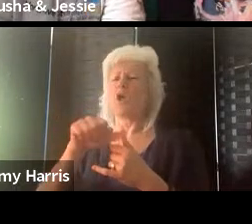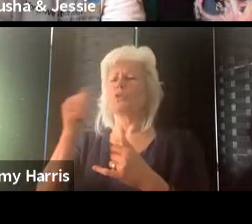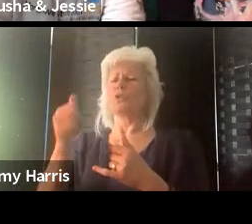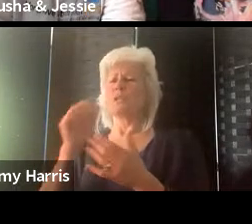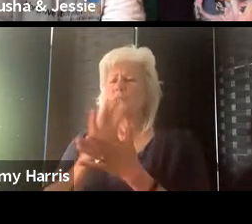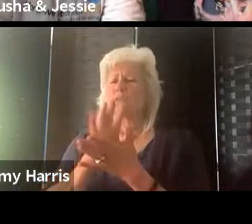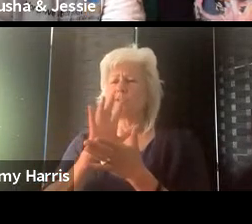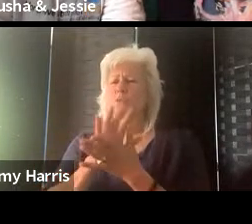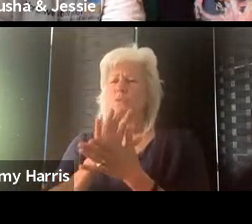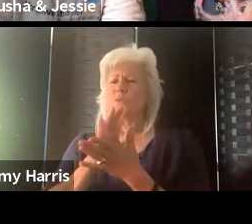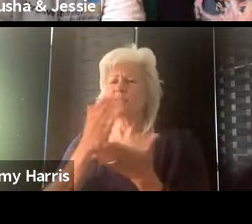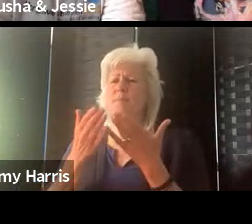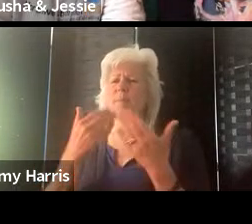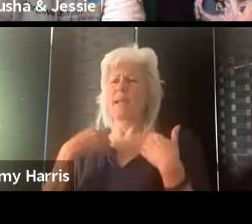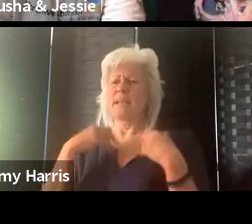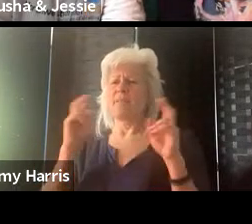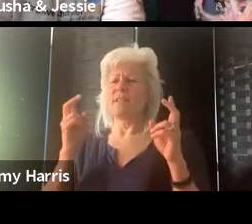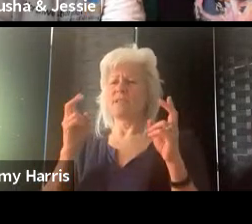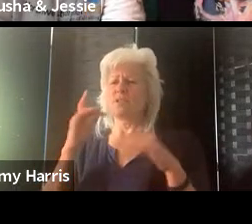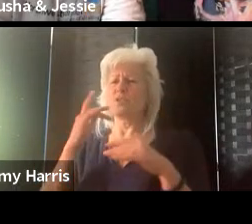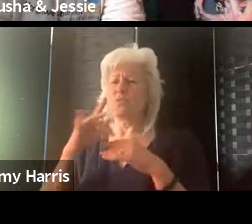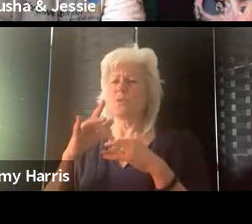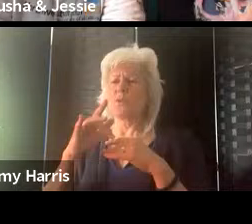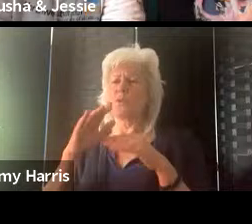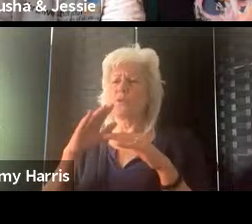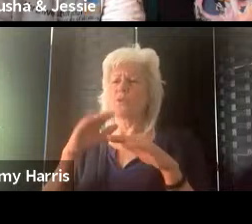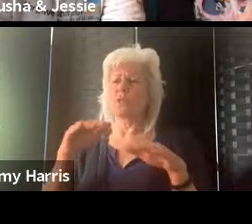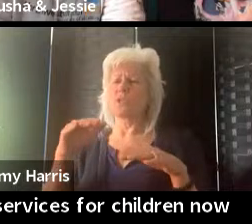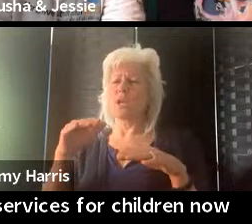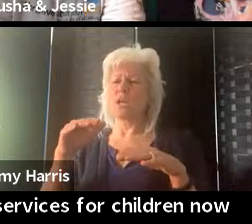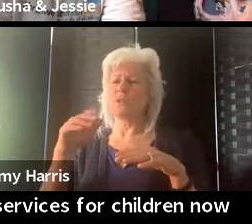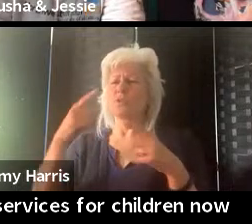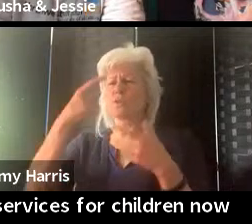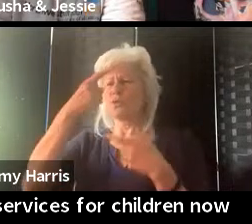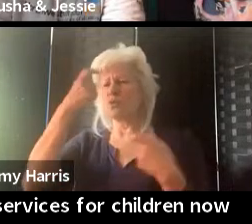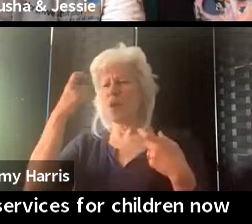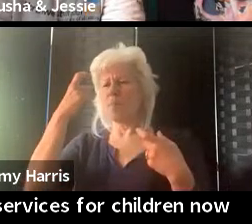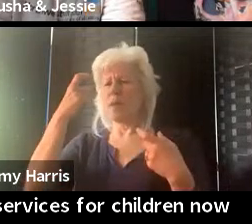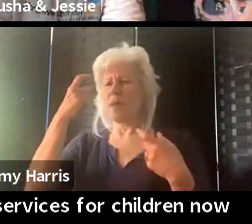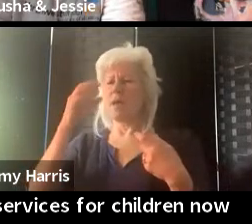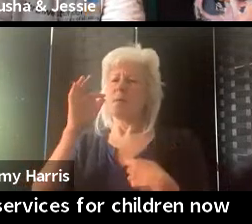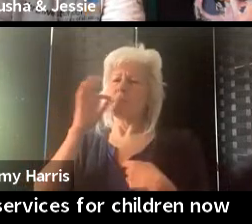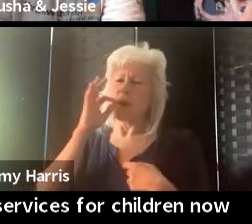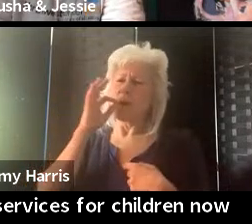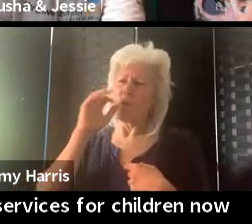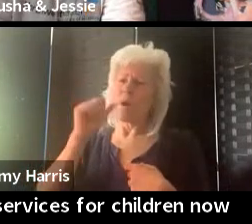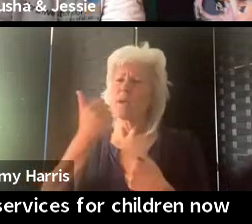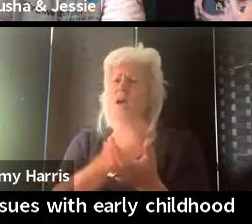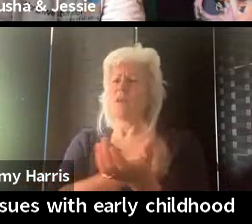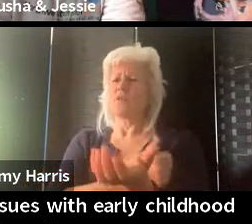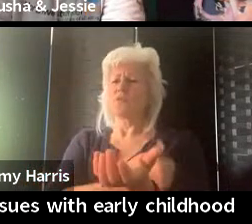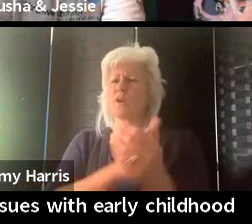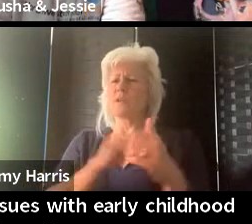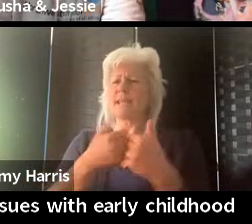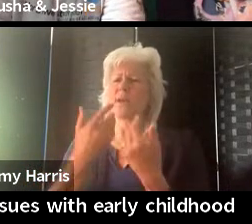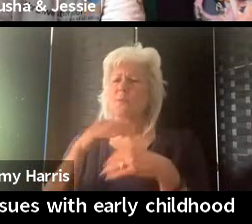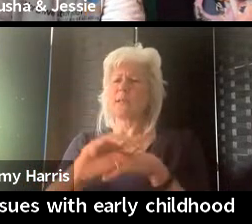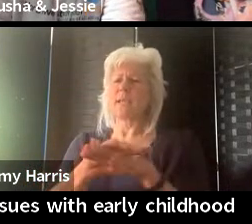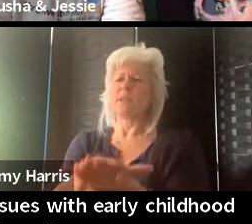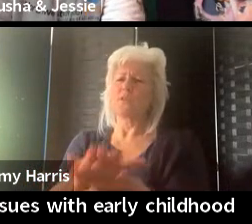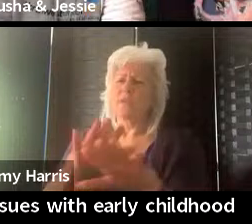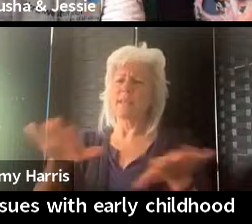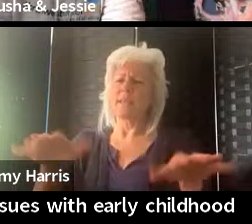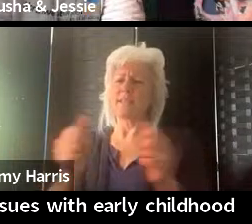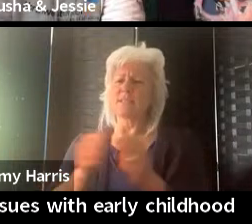early childhood trauma, use of marijuana or other drugs. How is the best way to integrate these children with special